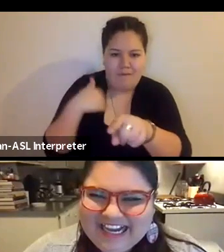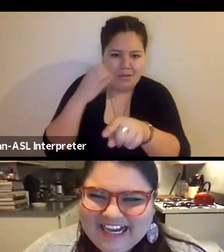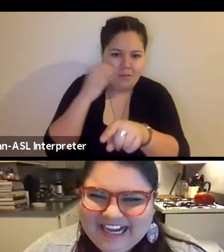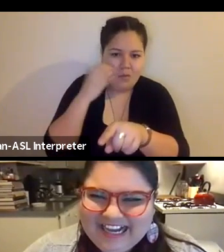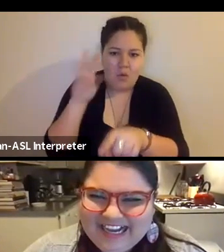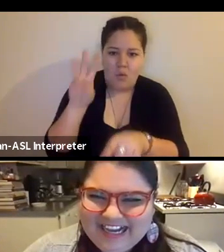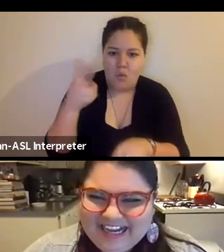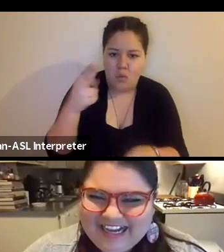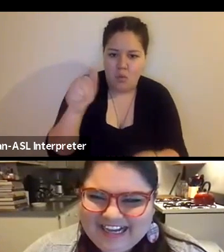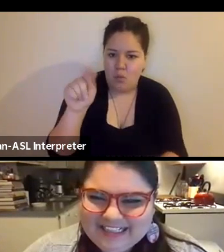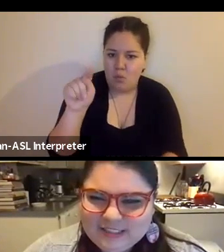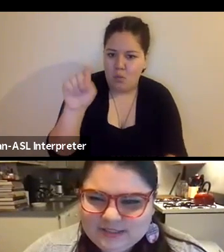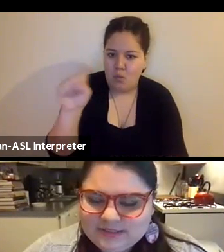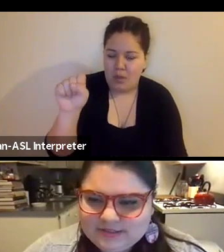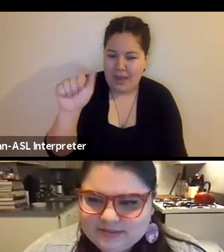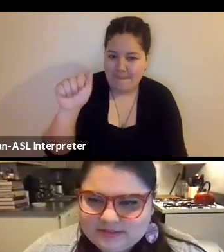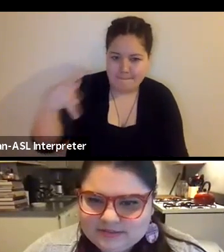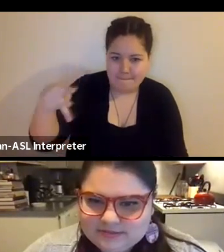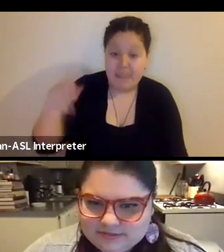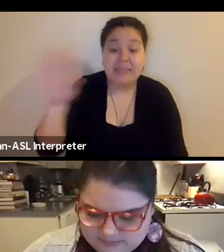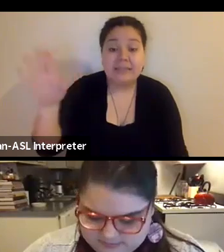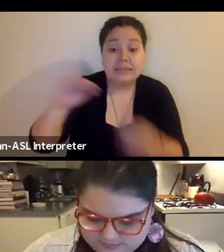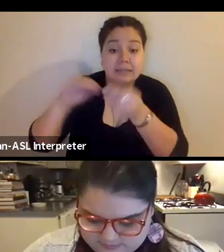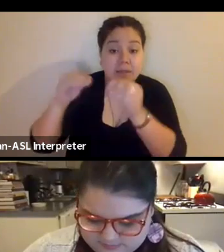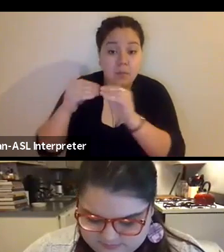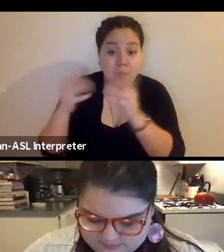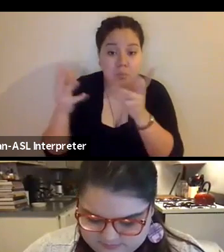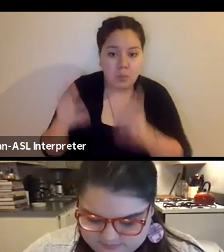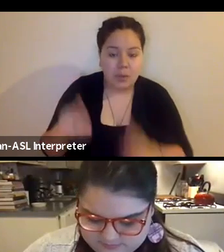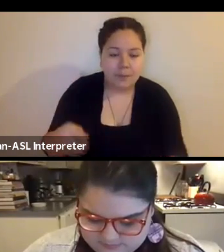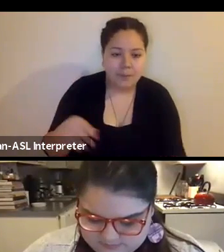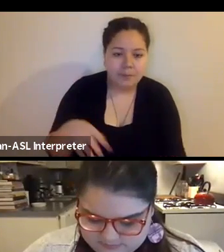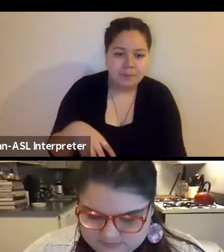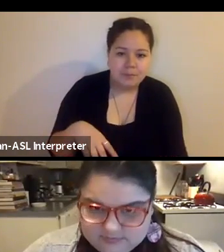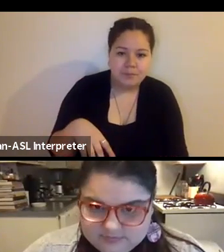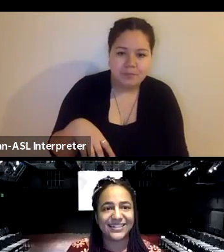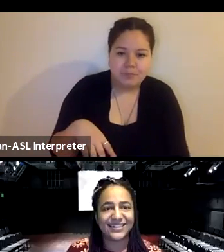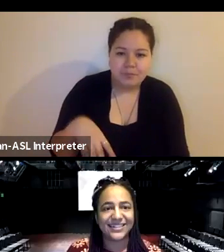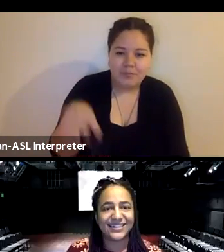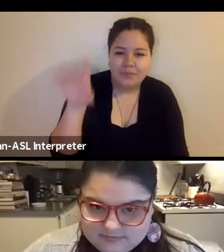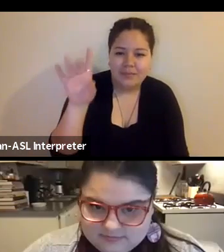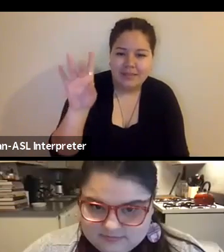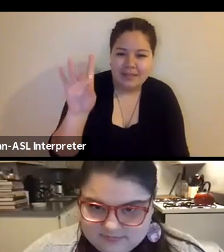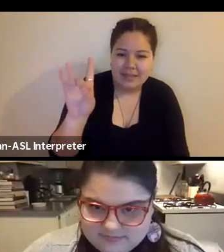on WhatsApp, and his number is